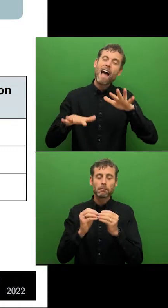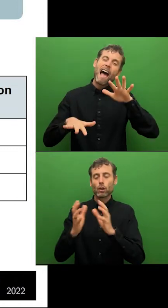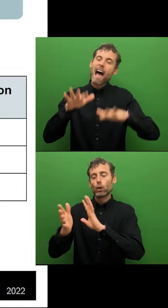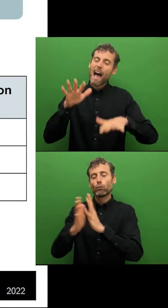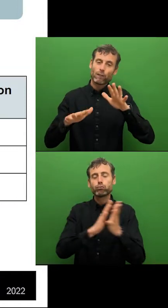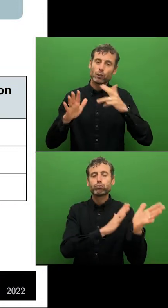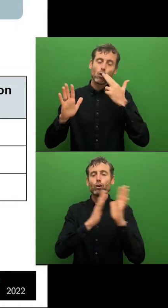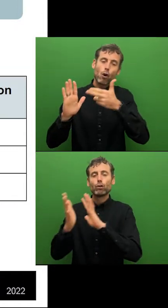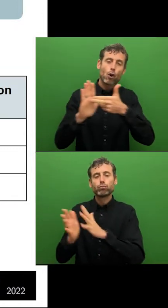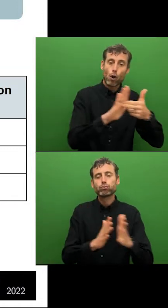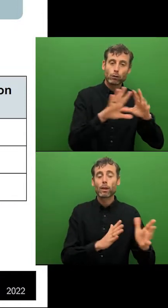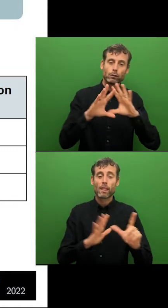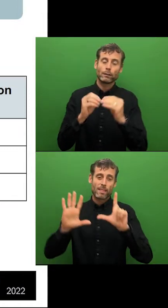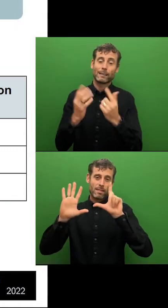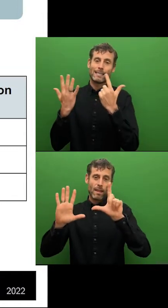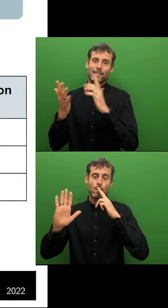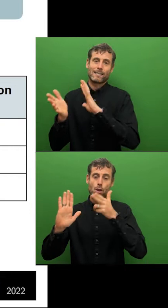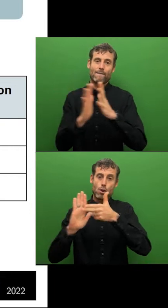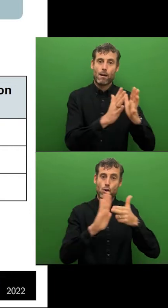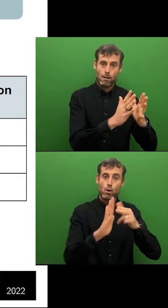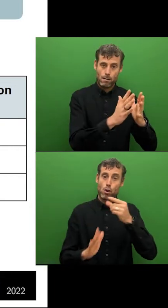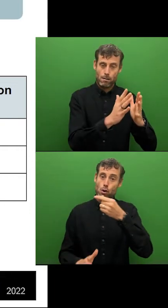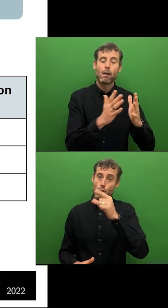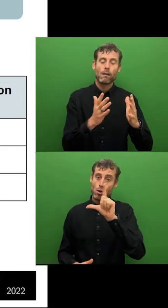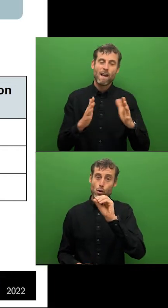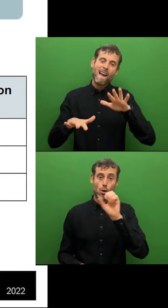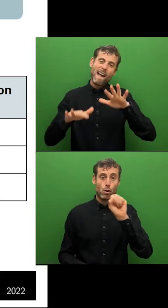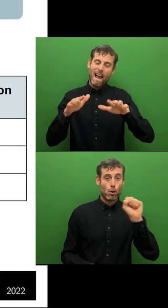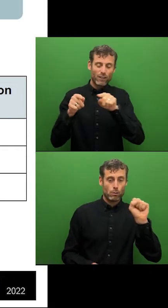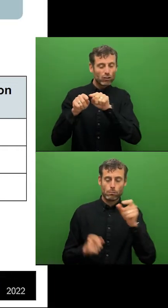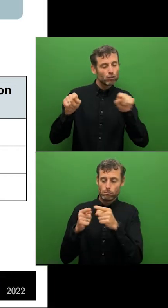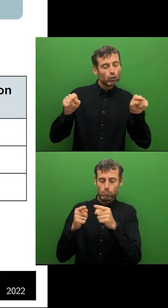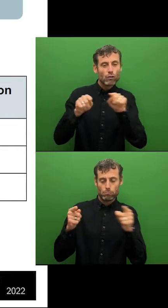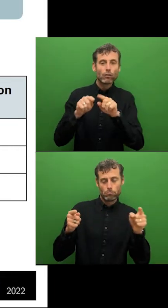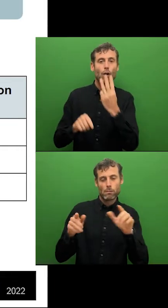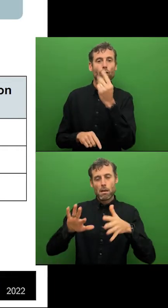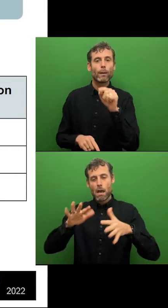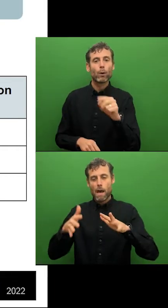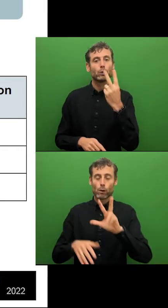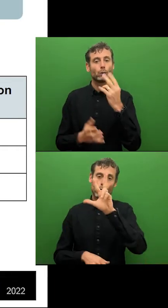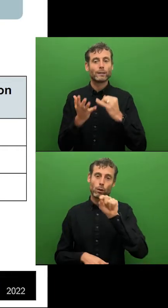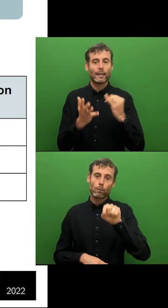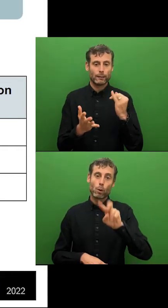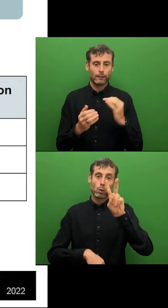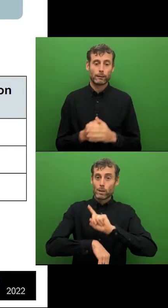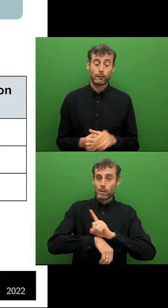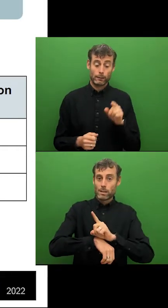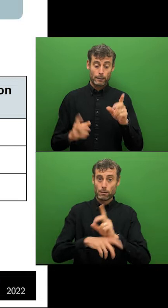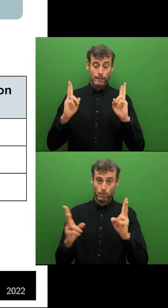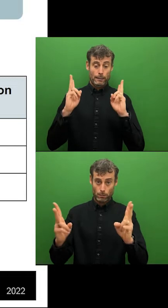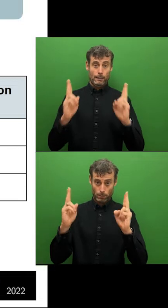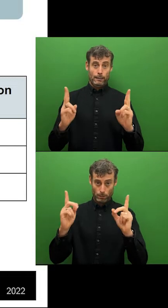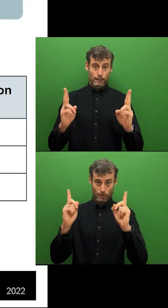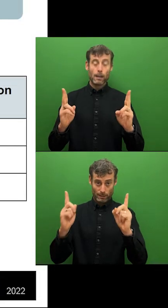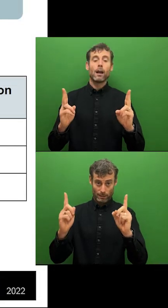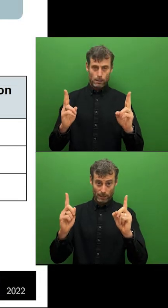these densely annotated video segments have 7 glosses and an average duration of 3.2 seconds. These